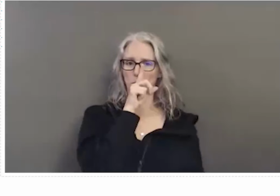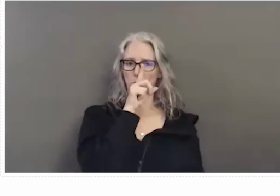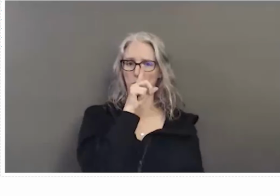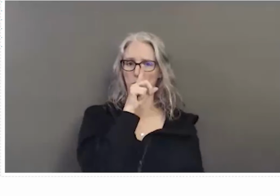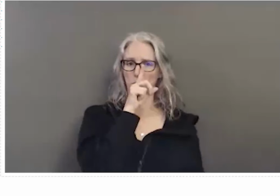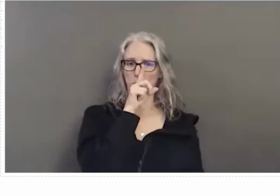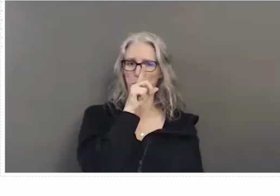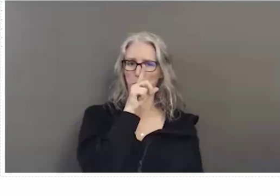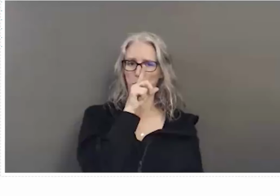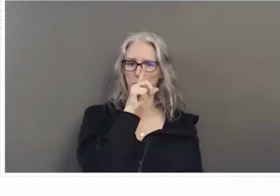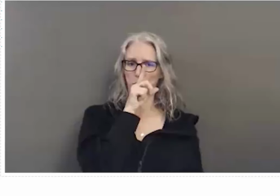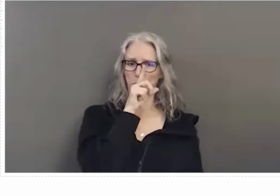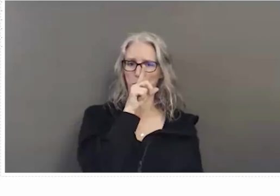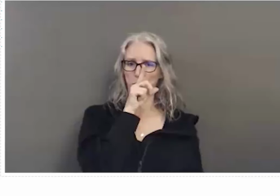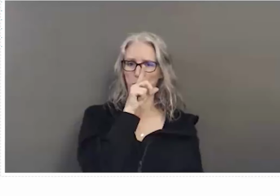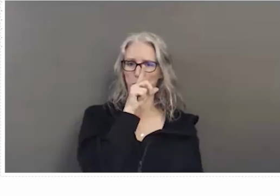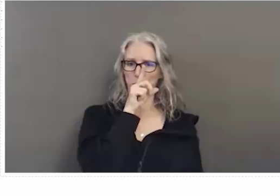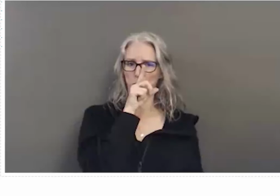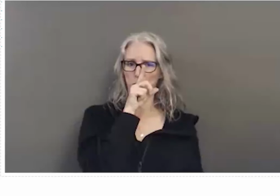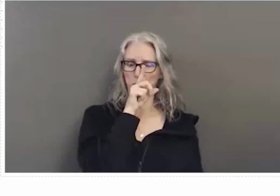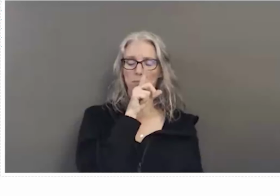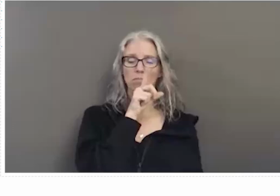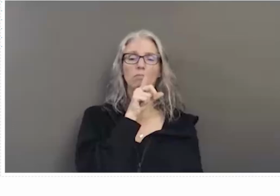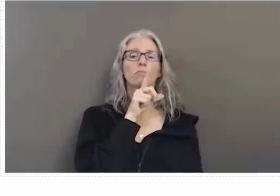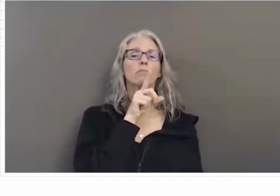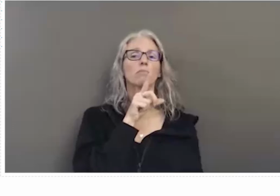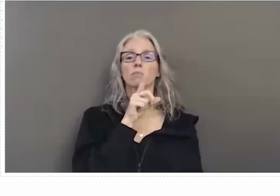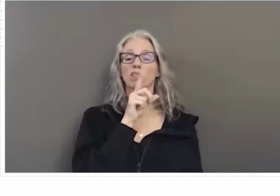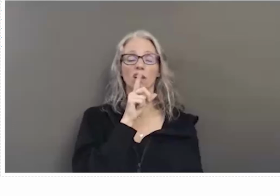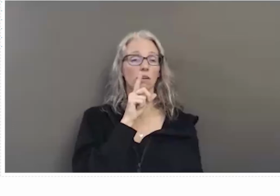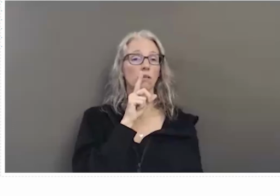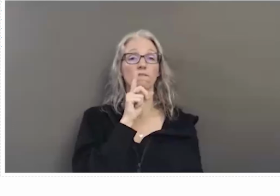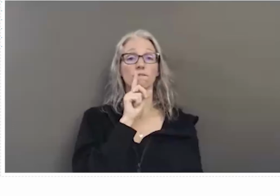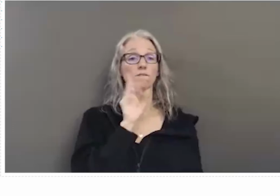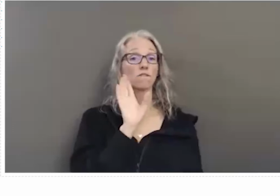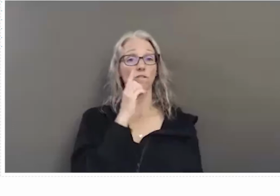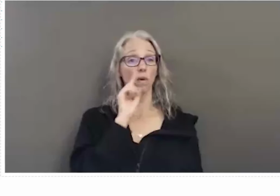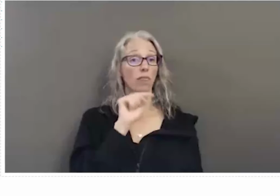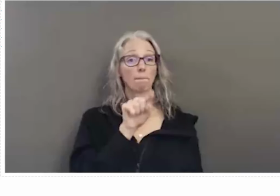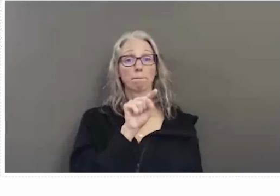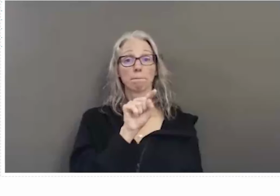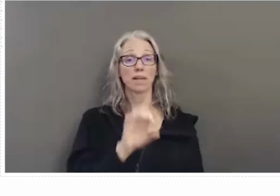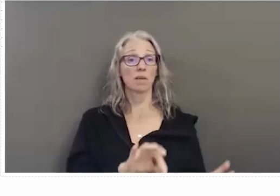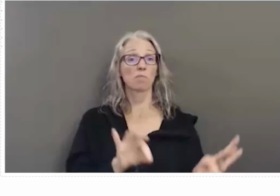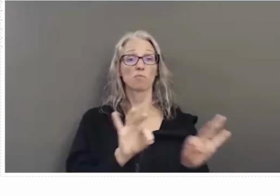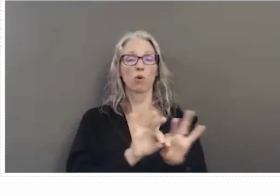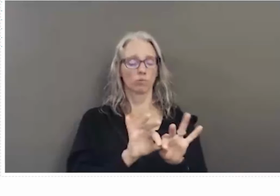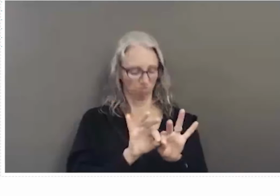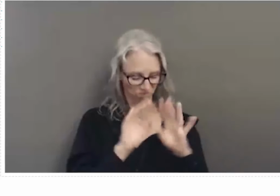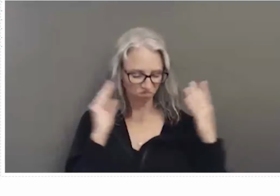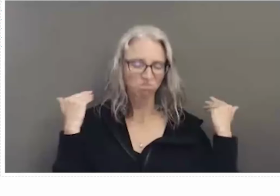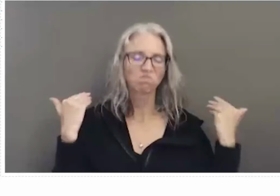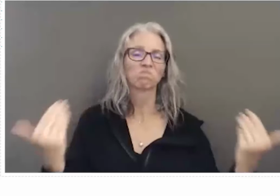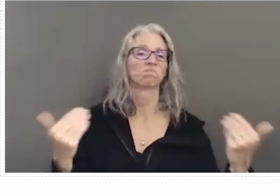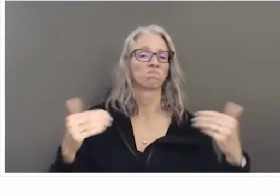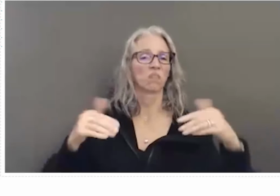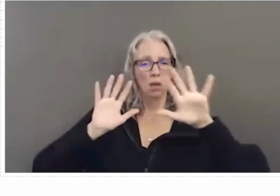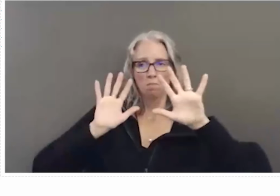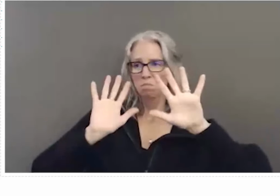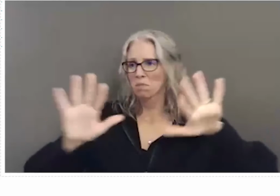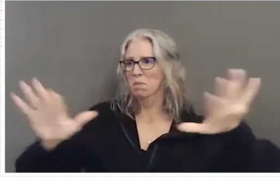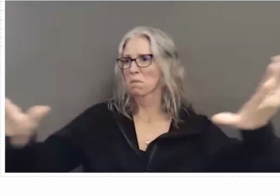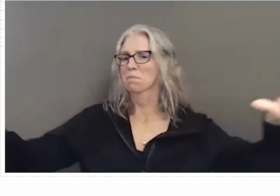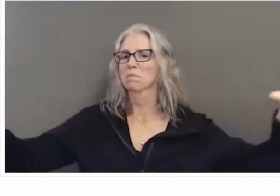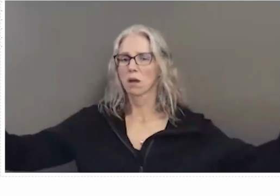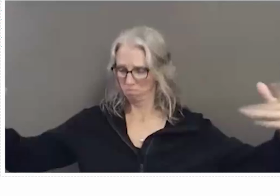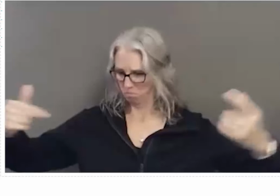causes within the realm of mental health. For them, the most important thing was actually they had a communication campaign or an advertising campaign that spoke to the fact